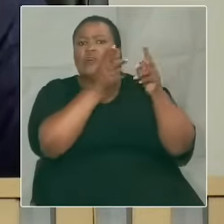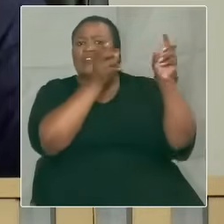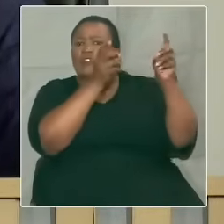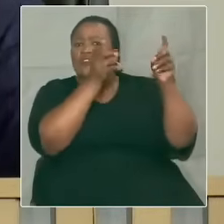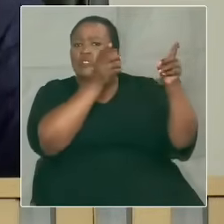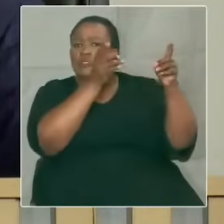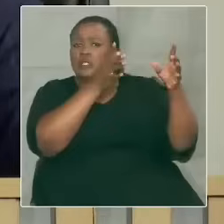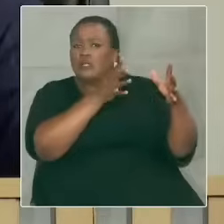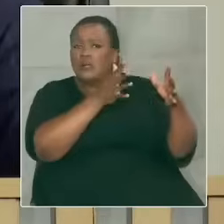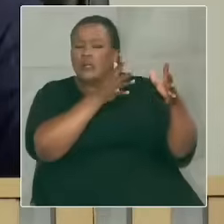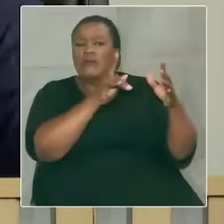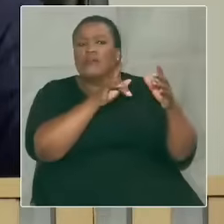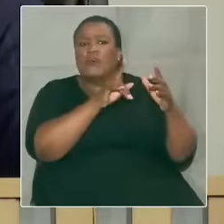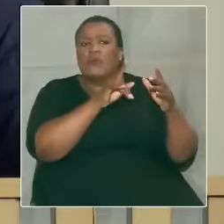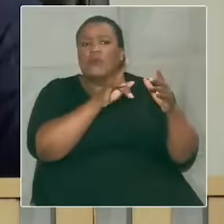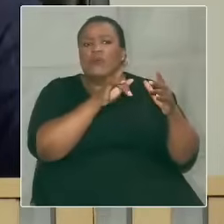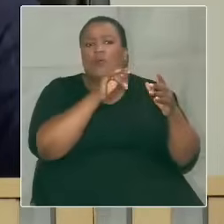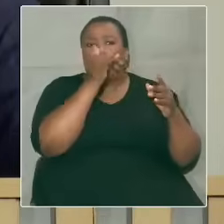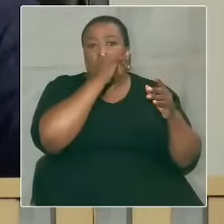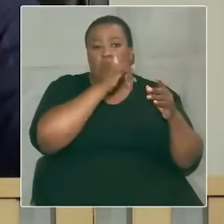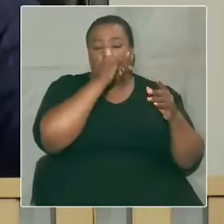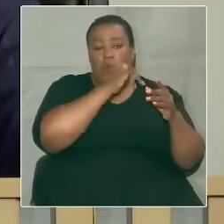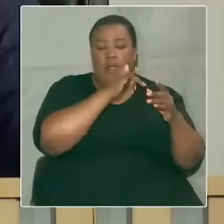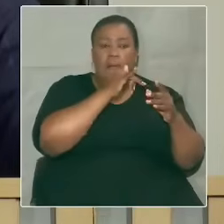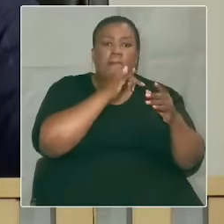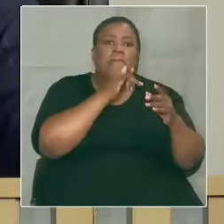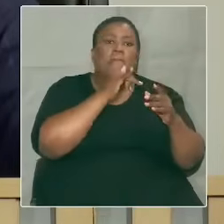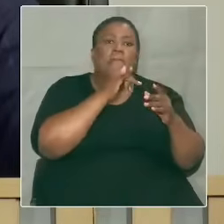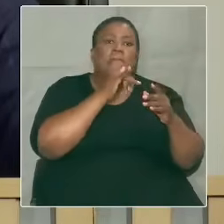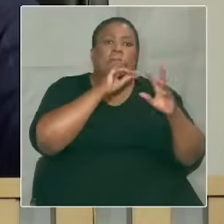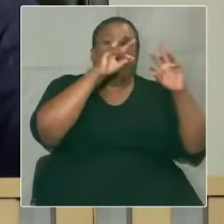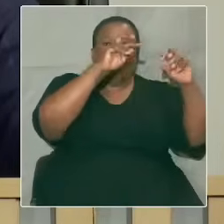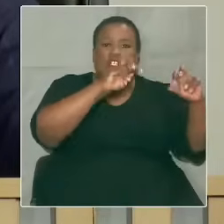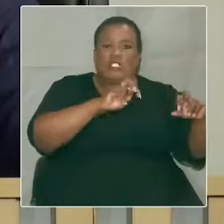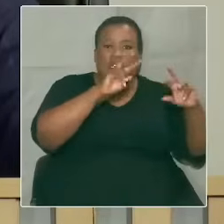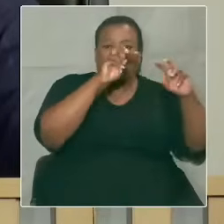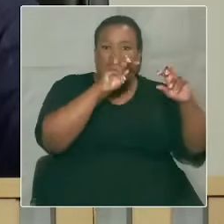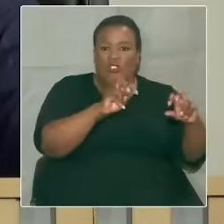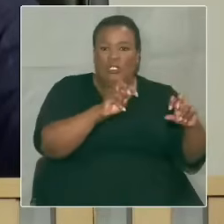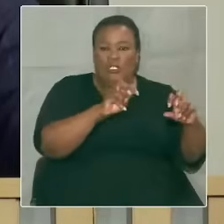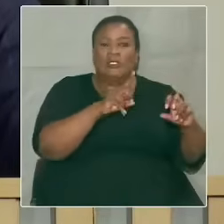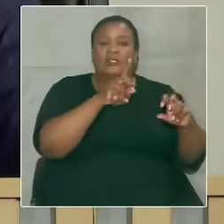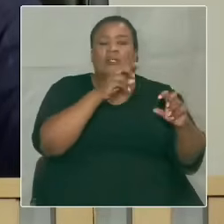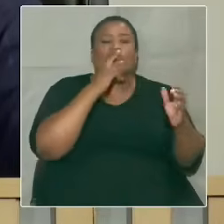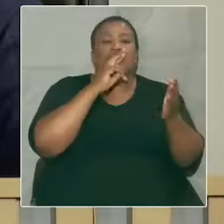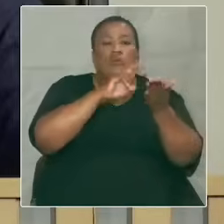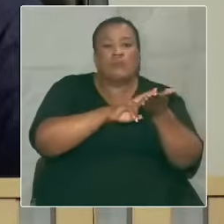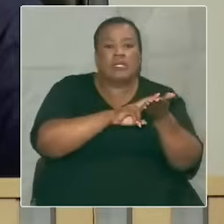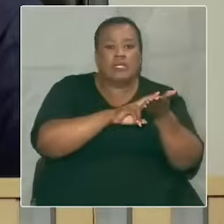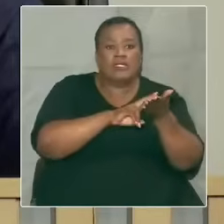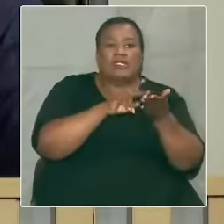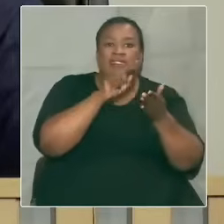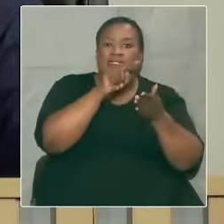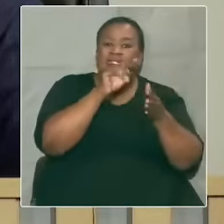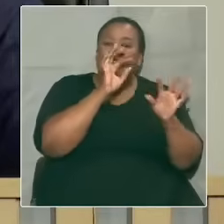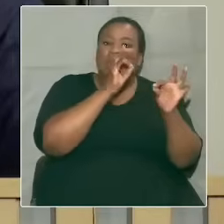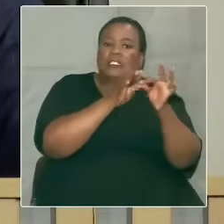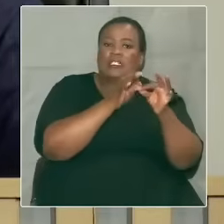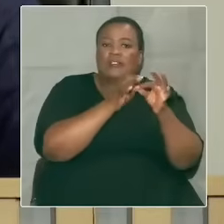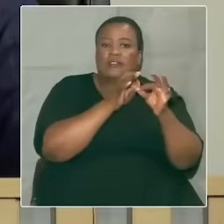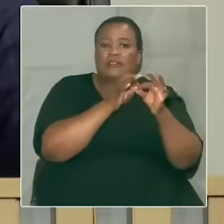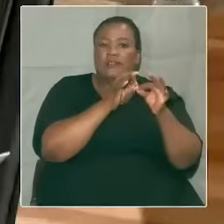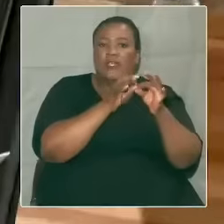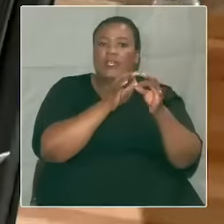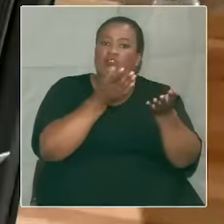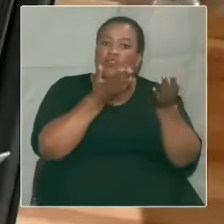Crime Investigation, General Libya, and he recommended this specific call-up or plan.